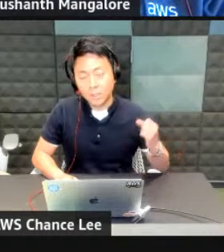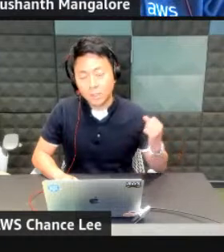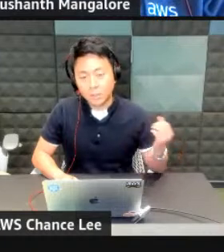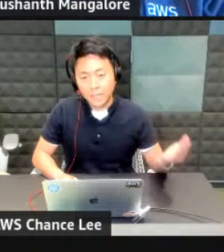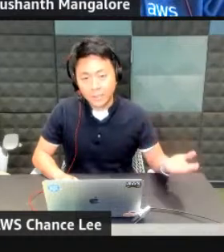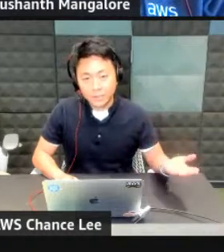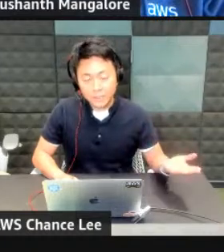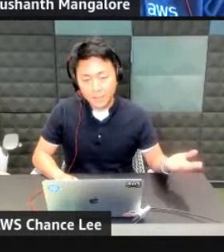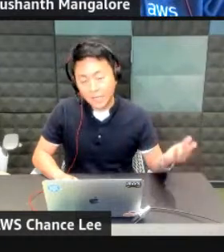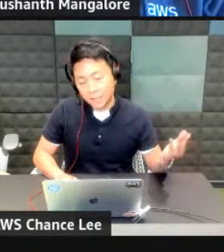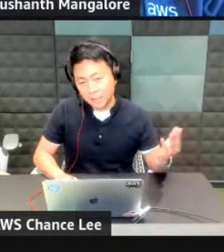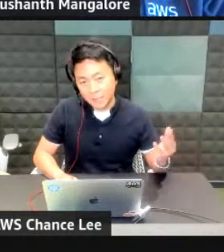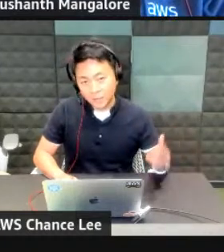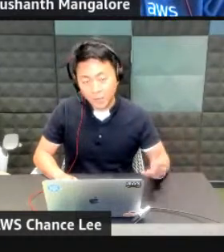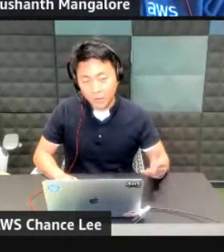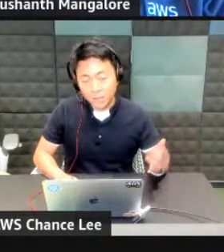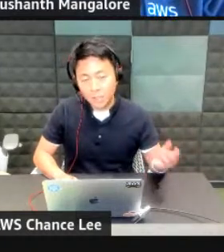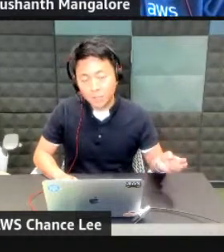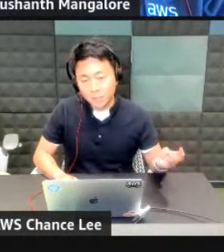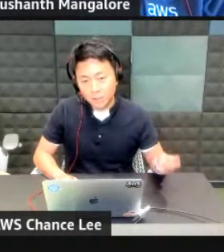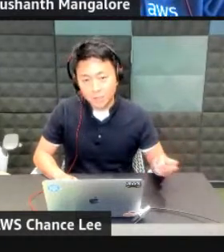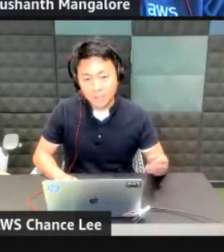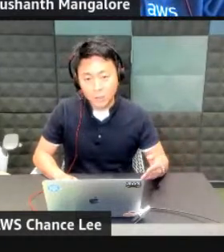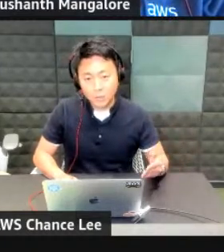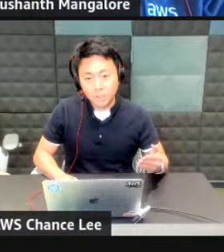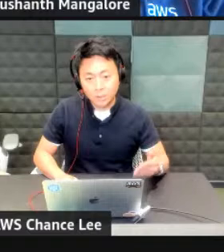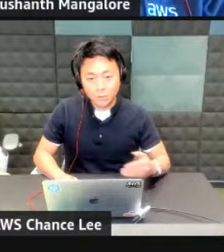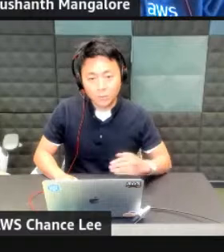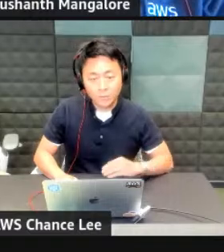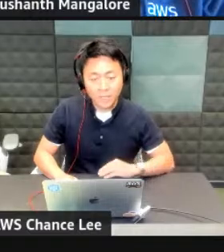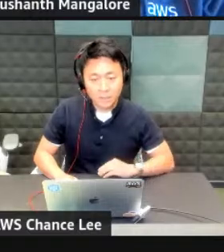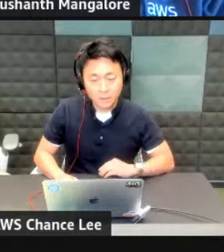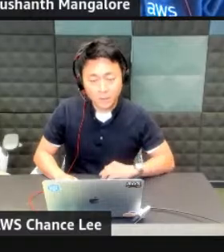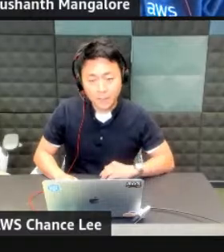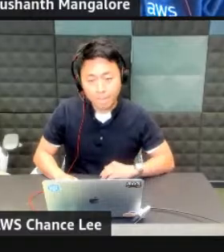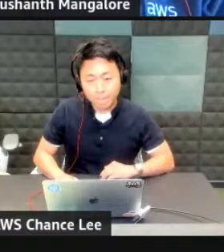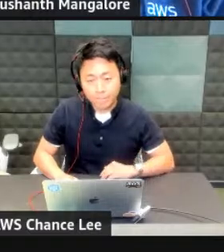sure attackers cannot inject their malicious code into your